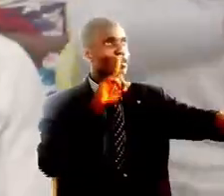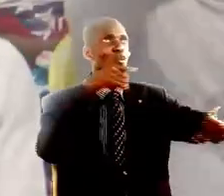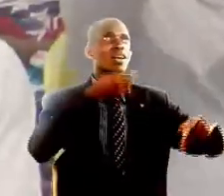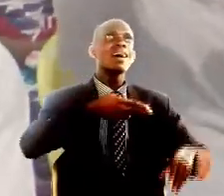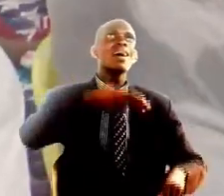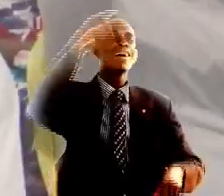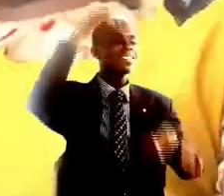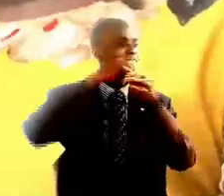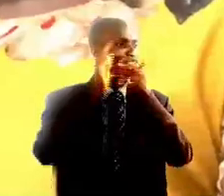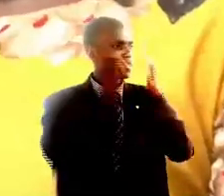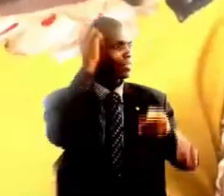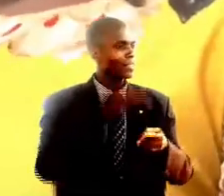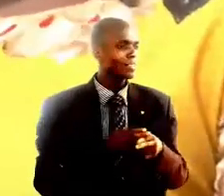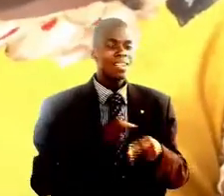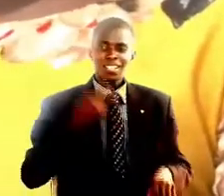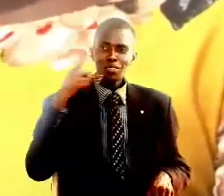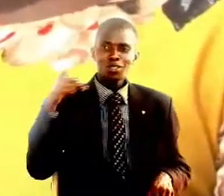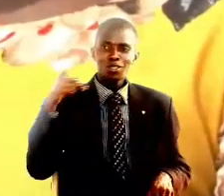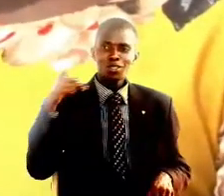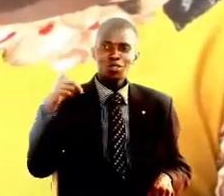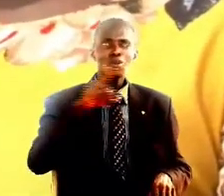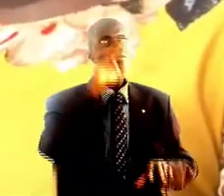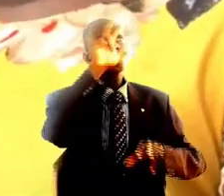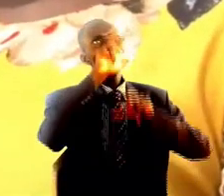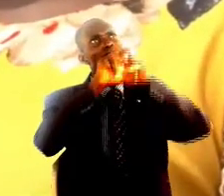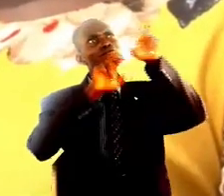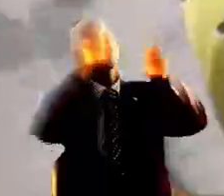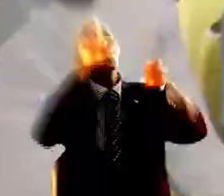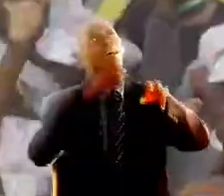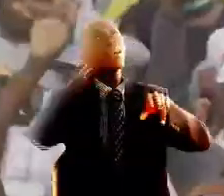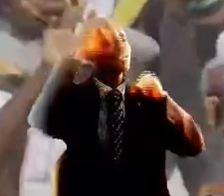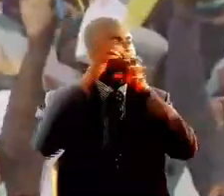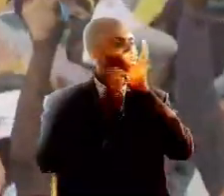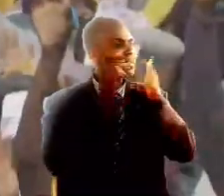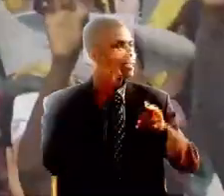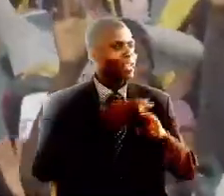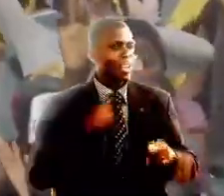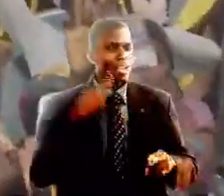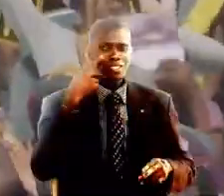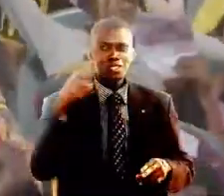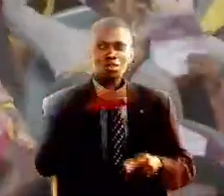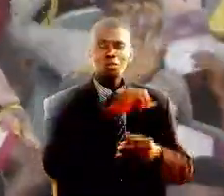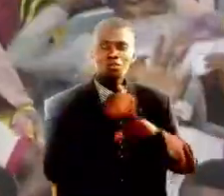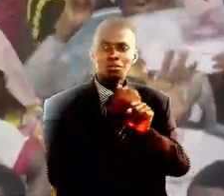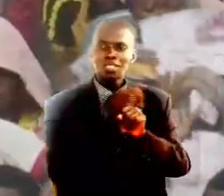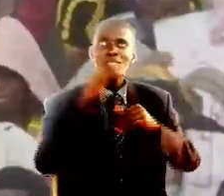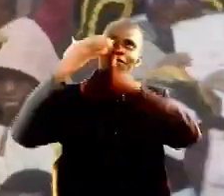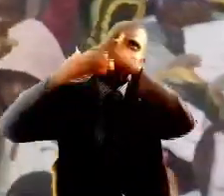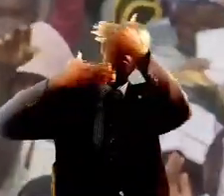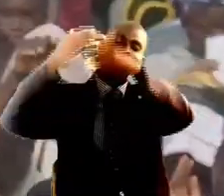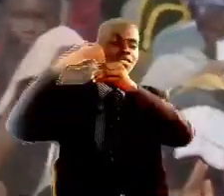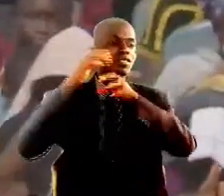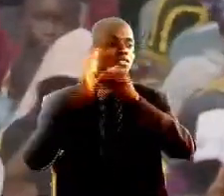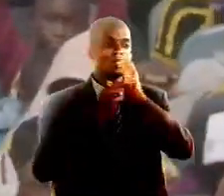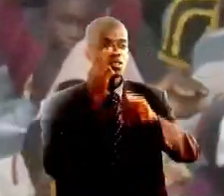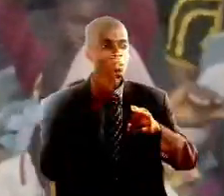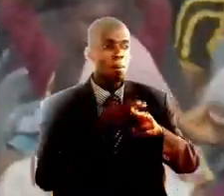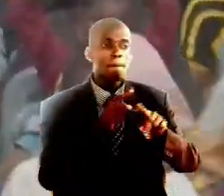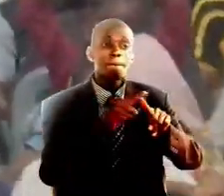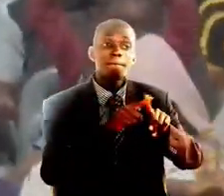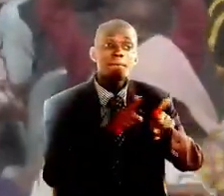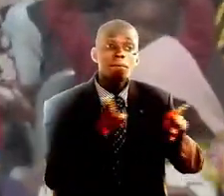I see you climbing. I see you progressing. Amen. You have the right